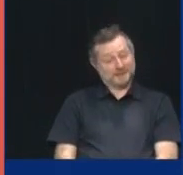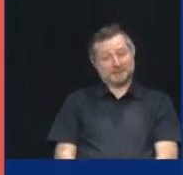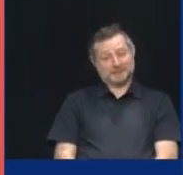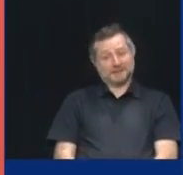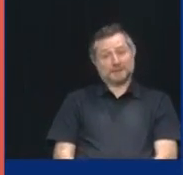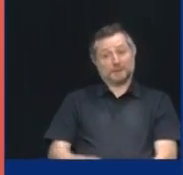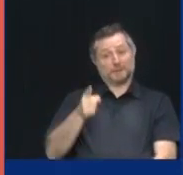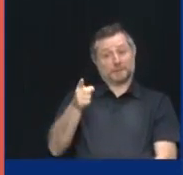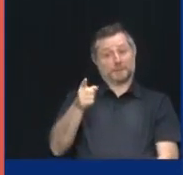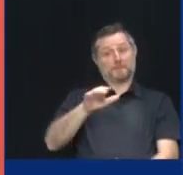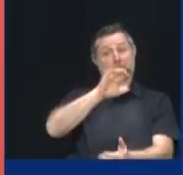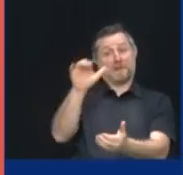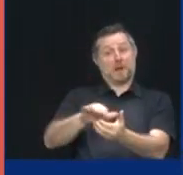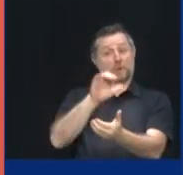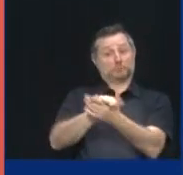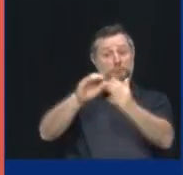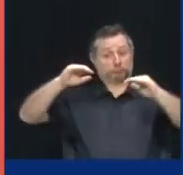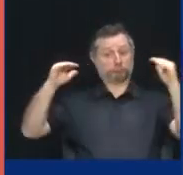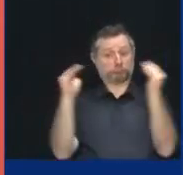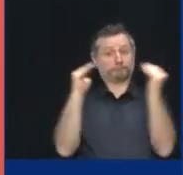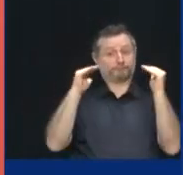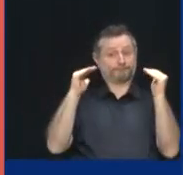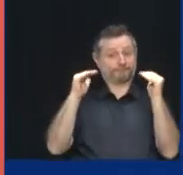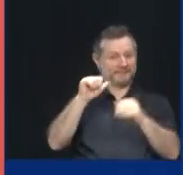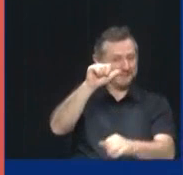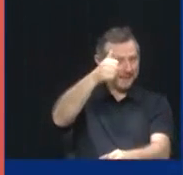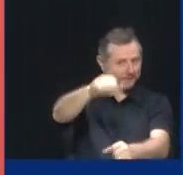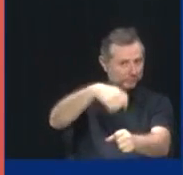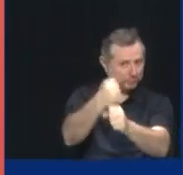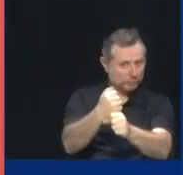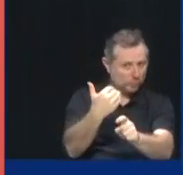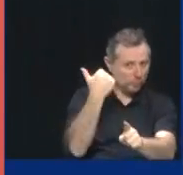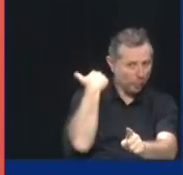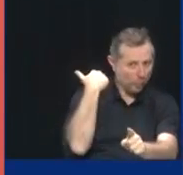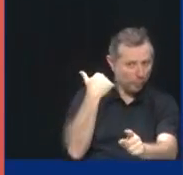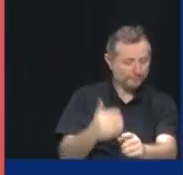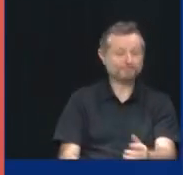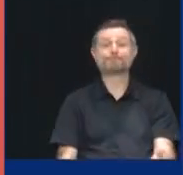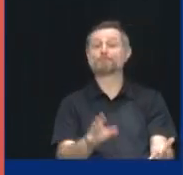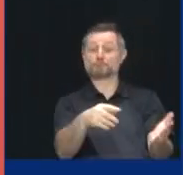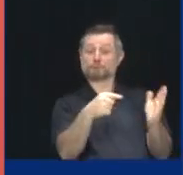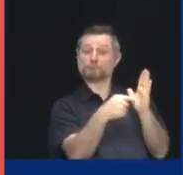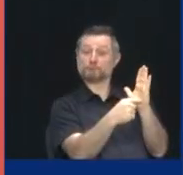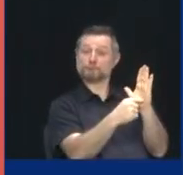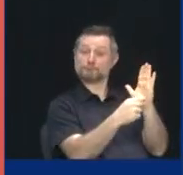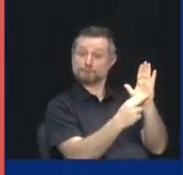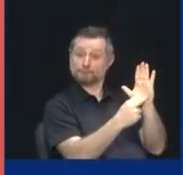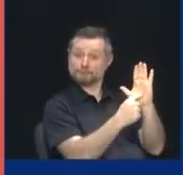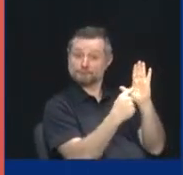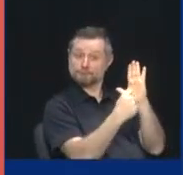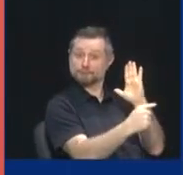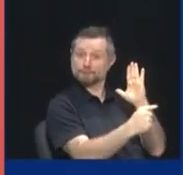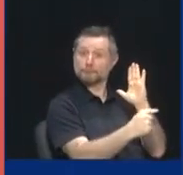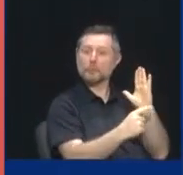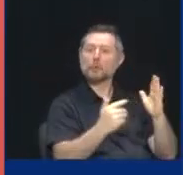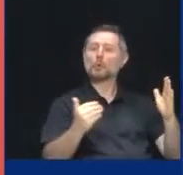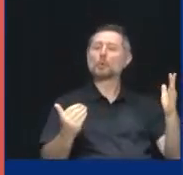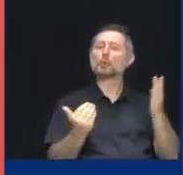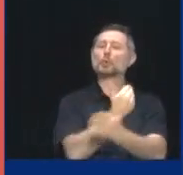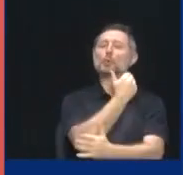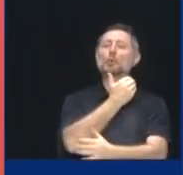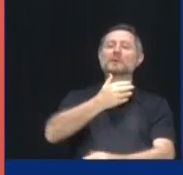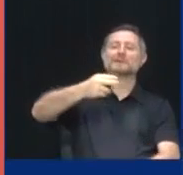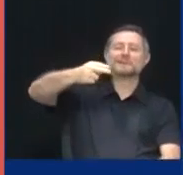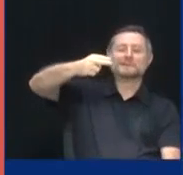Marriage equality, 10 years ago, marked an historic chapter of progress. Remember where we